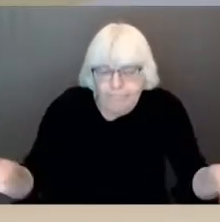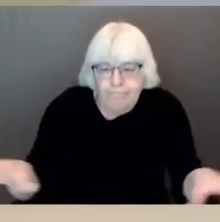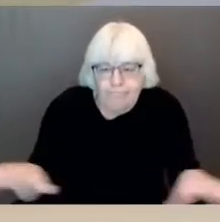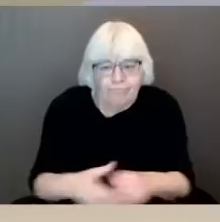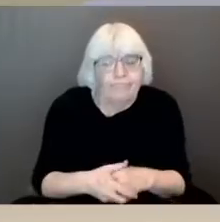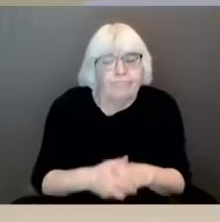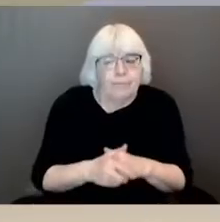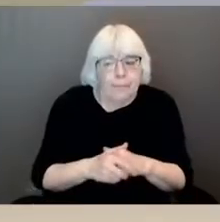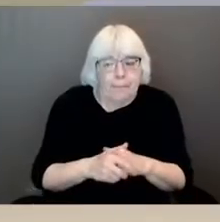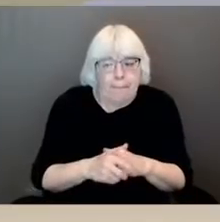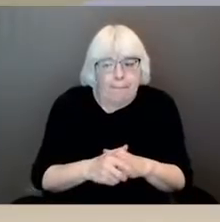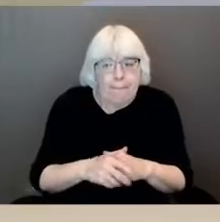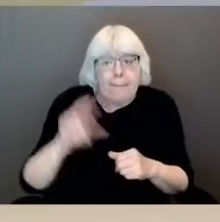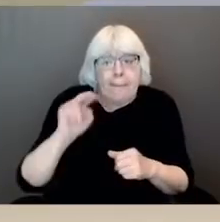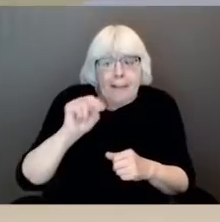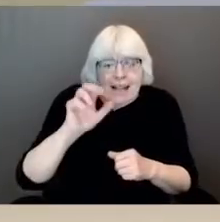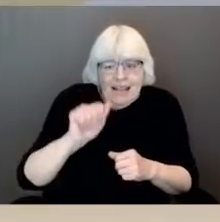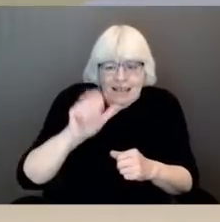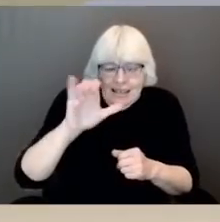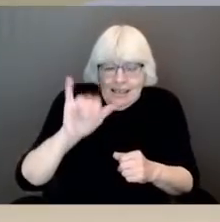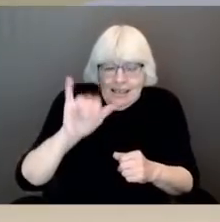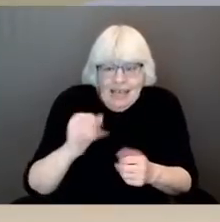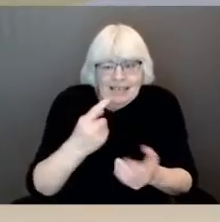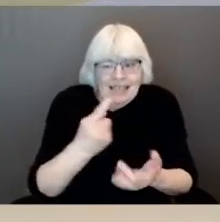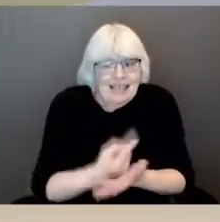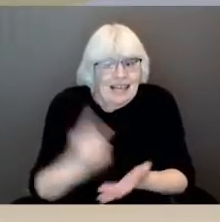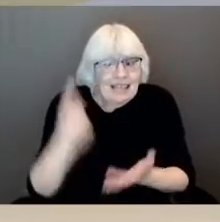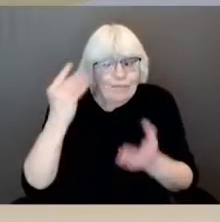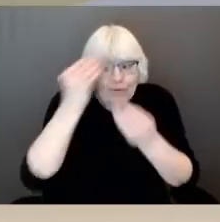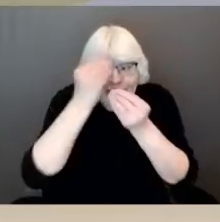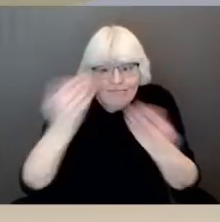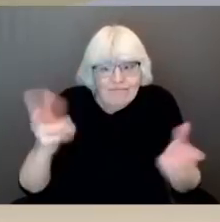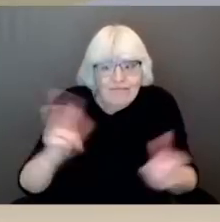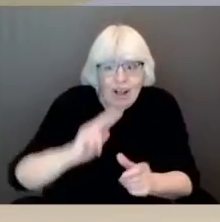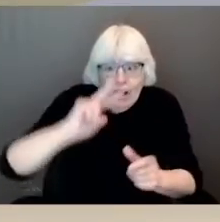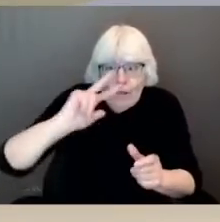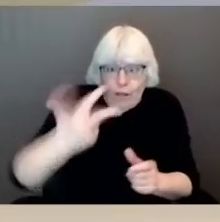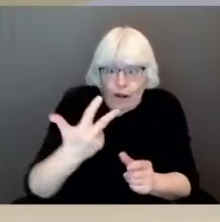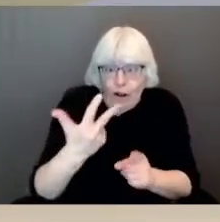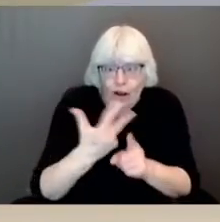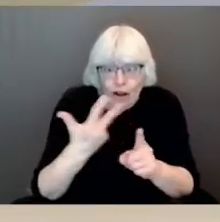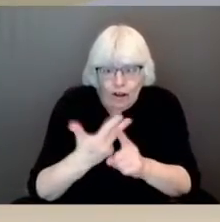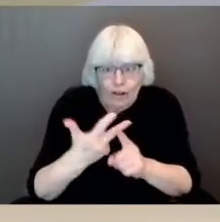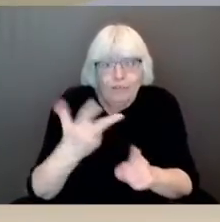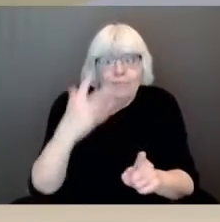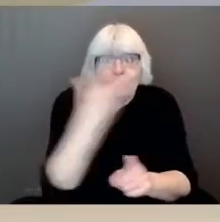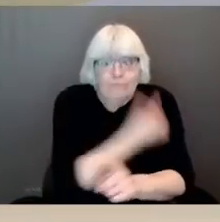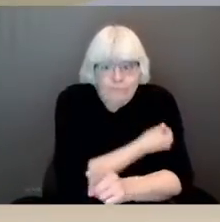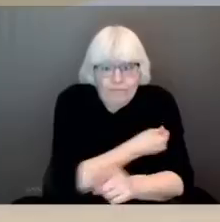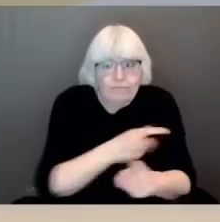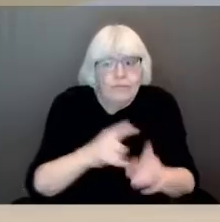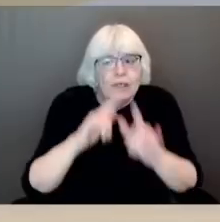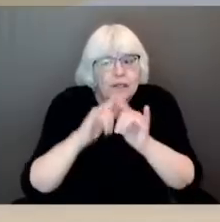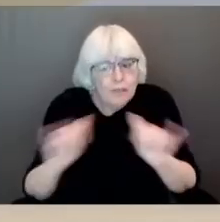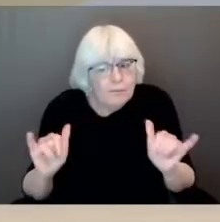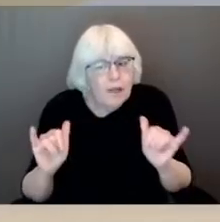NACI came out last week recommending the booster dose may be given at the same time as other vaccines, including the influenza